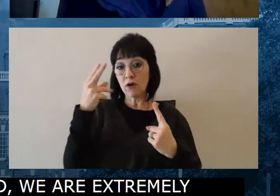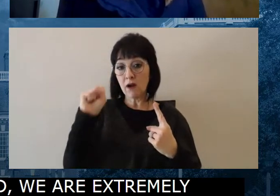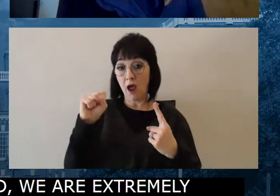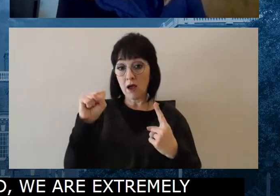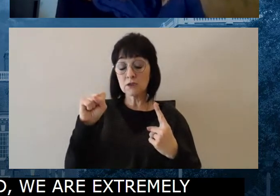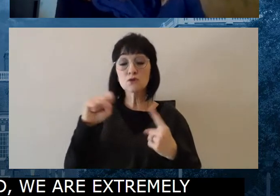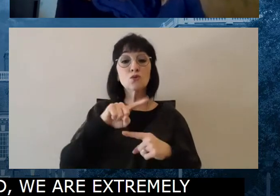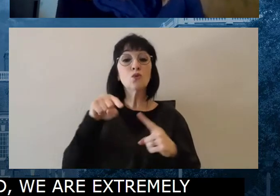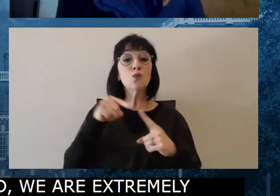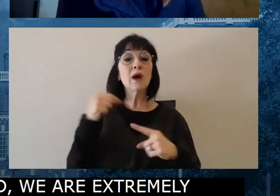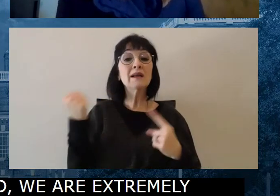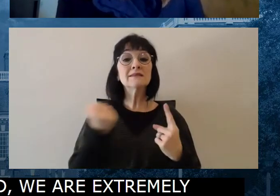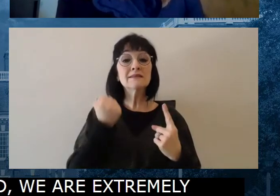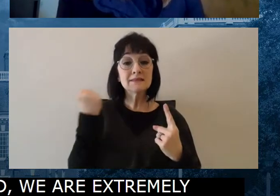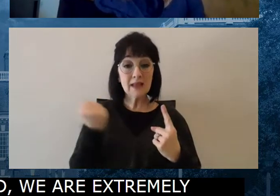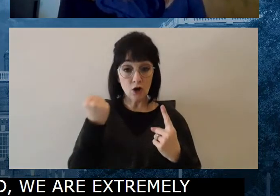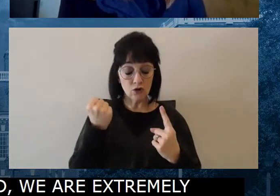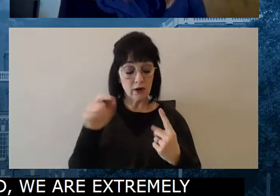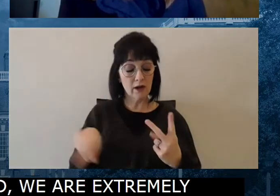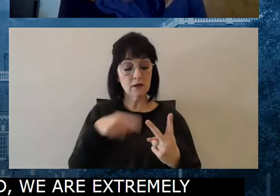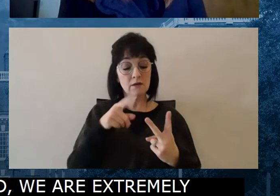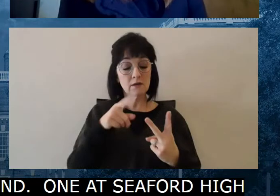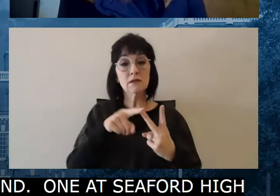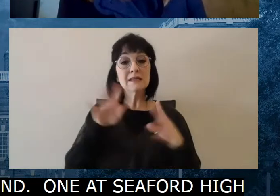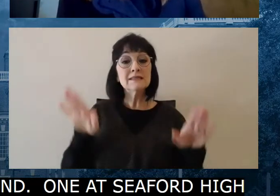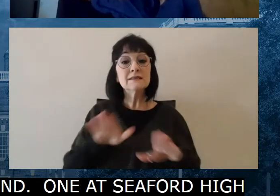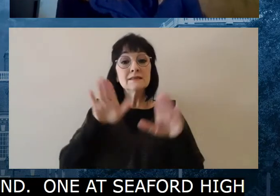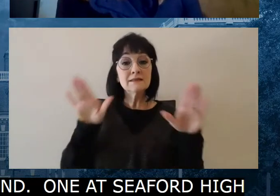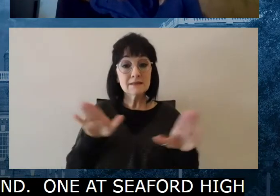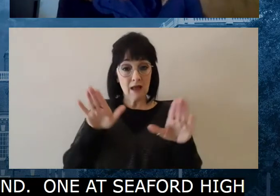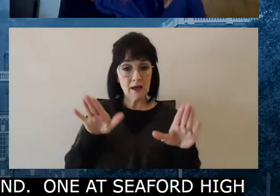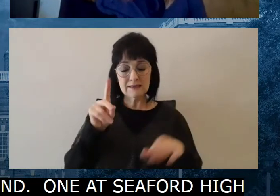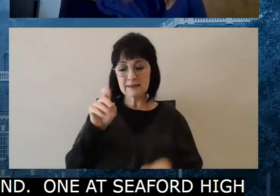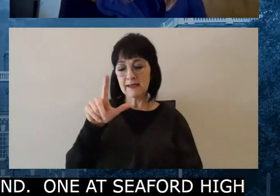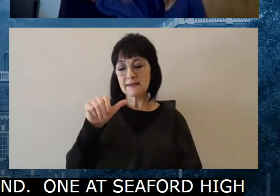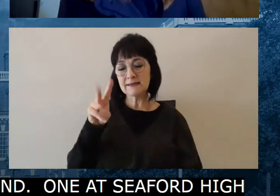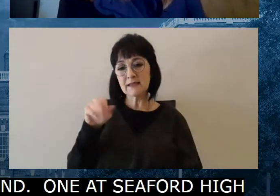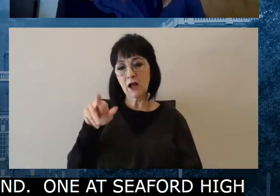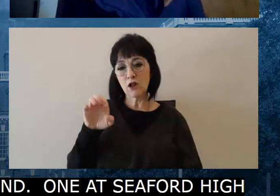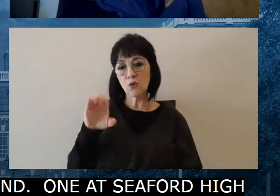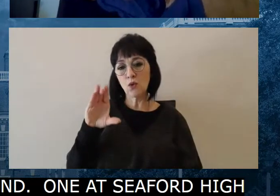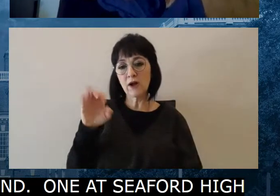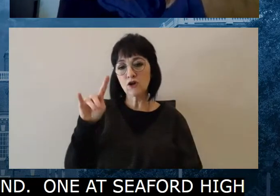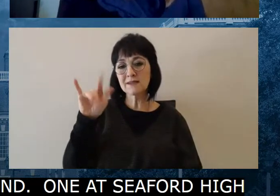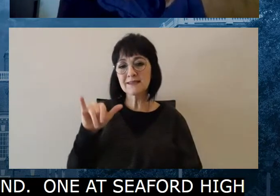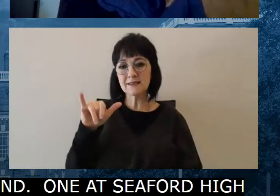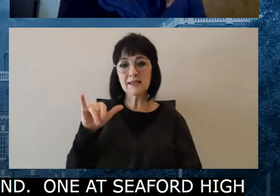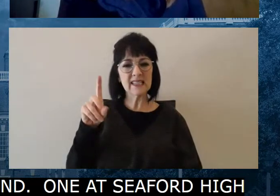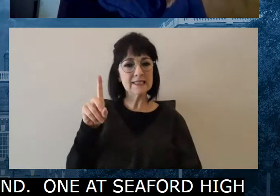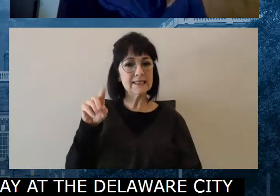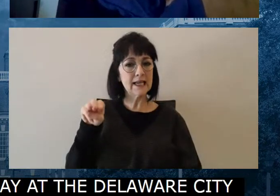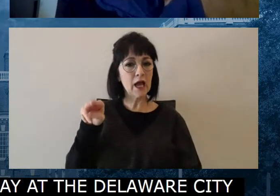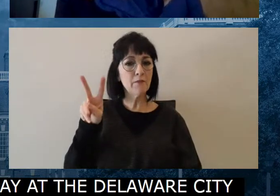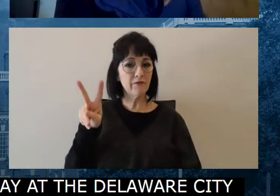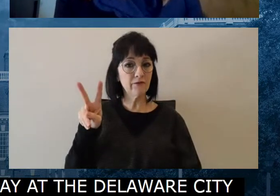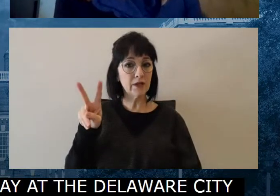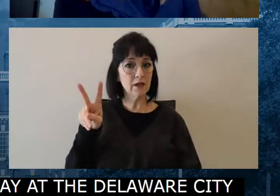on Sunday at the Delaware City DMV, where we're going to be offering a total of